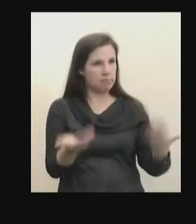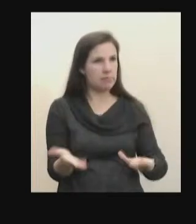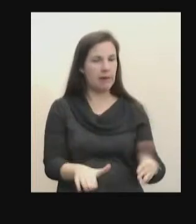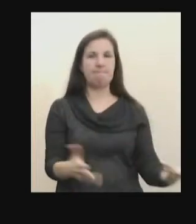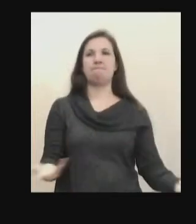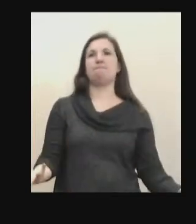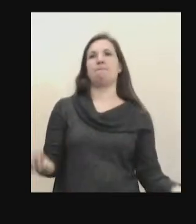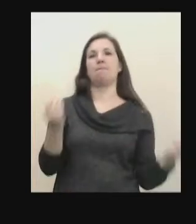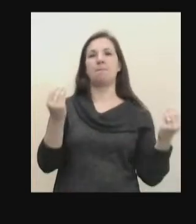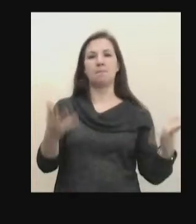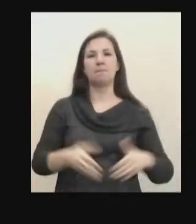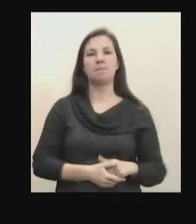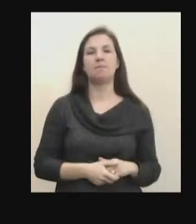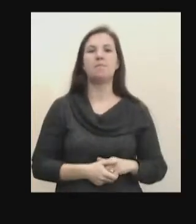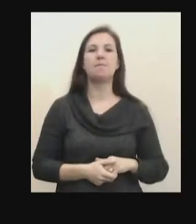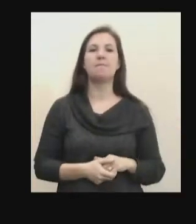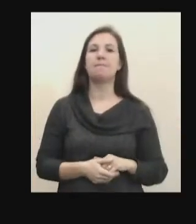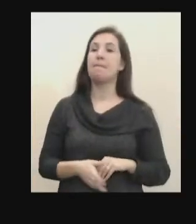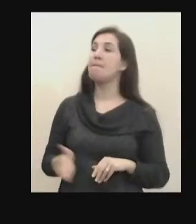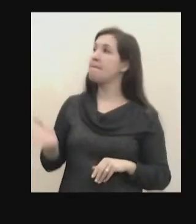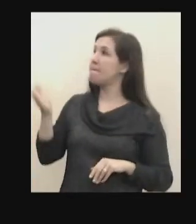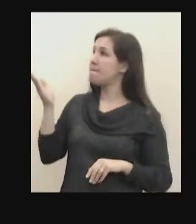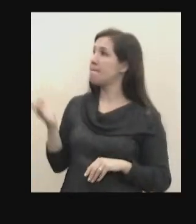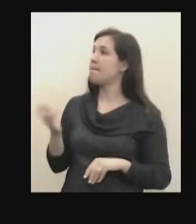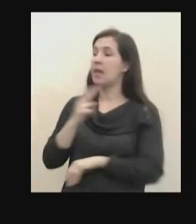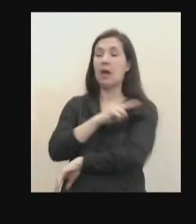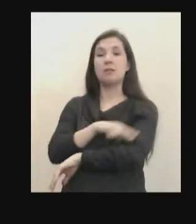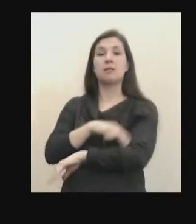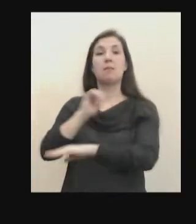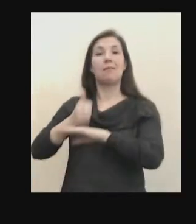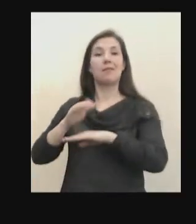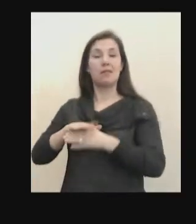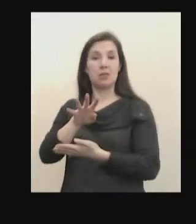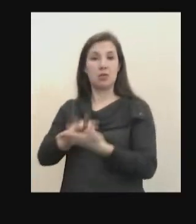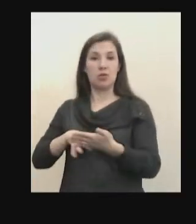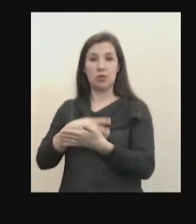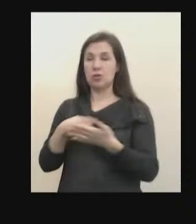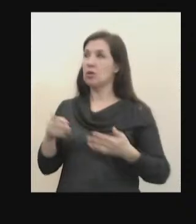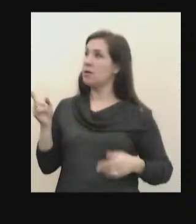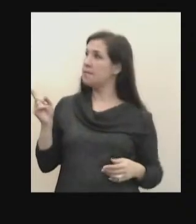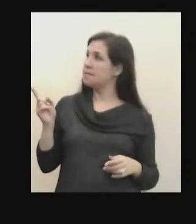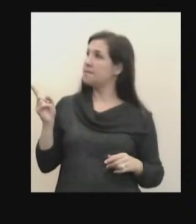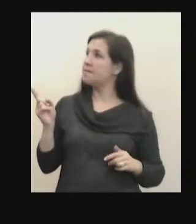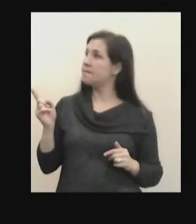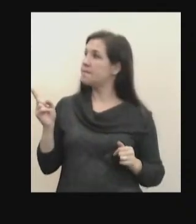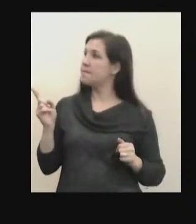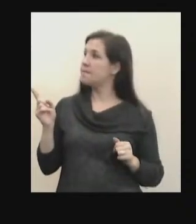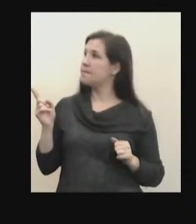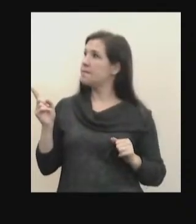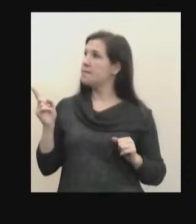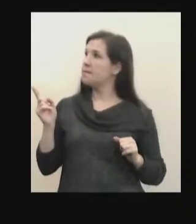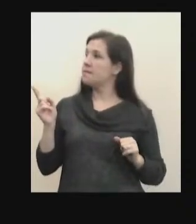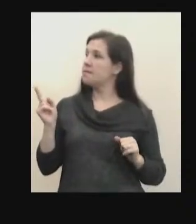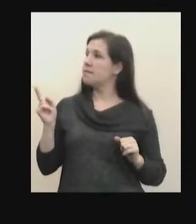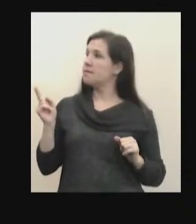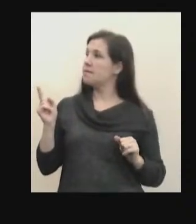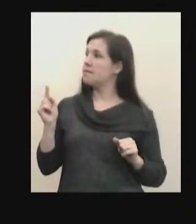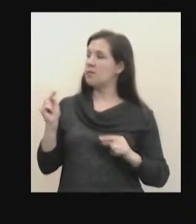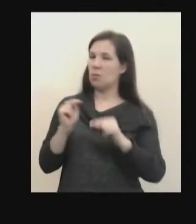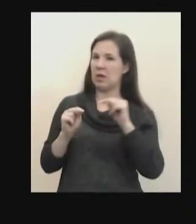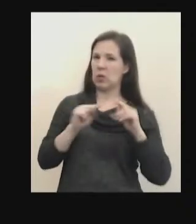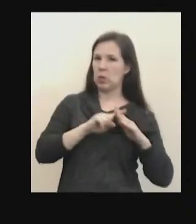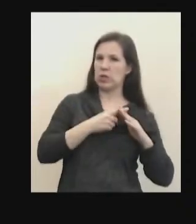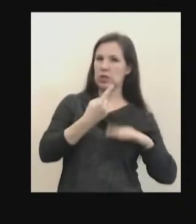Just another look at the hospitalization based on the chart going back to the original day of the pandemic. We have